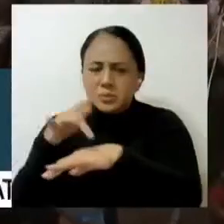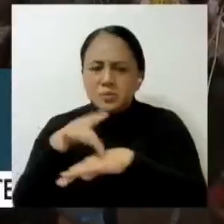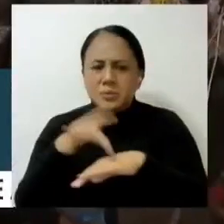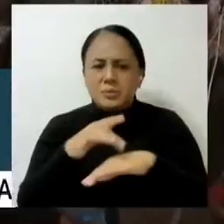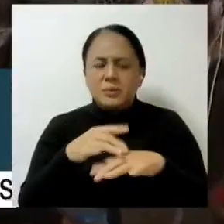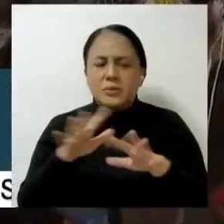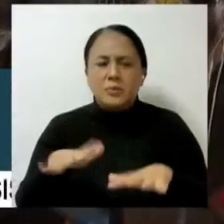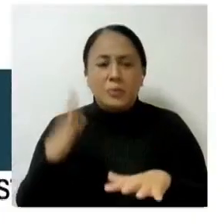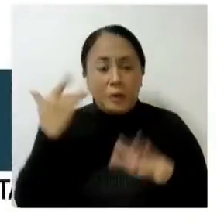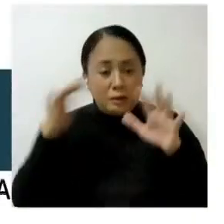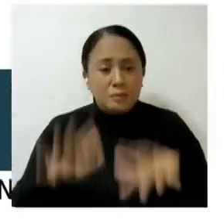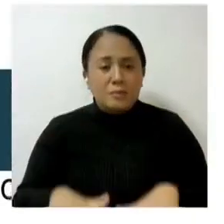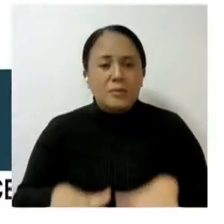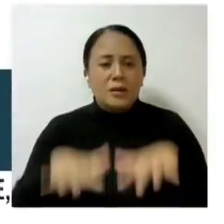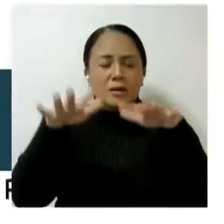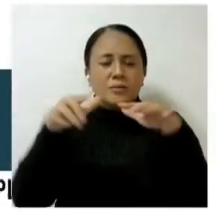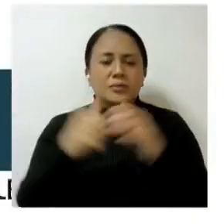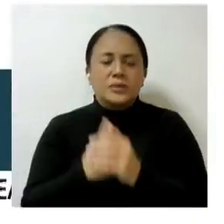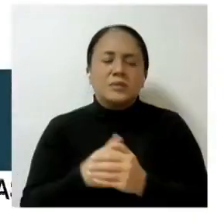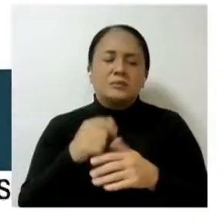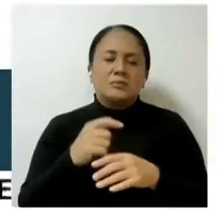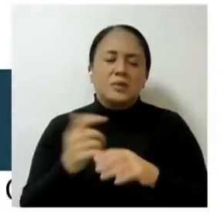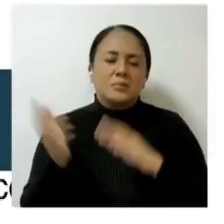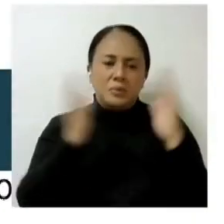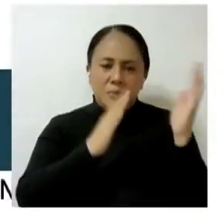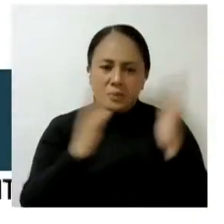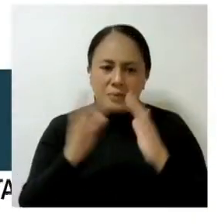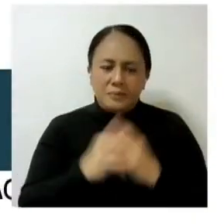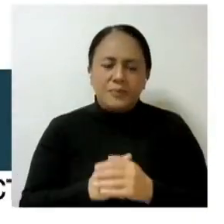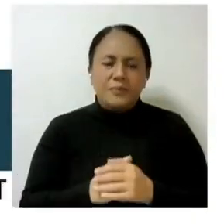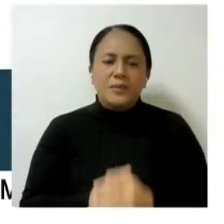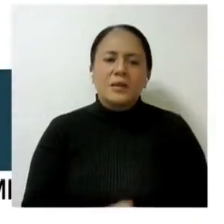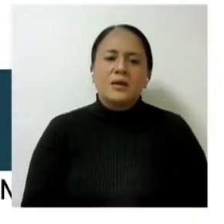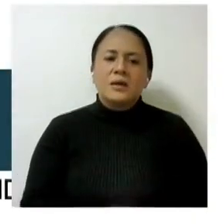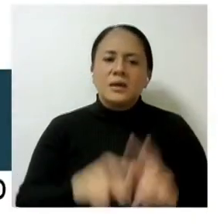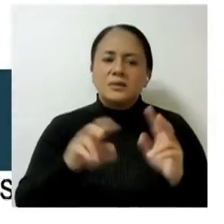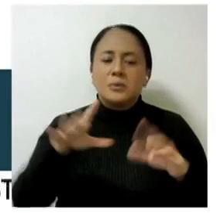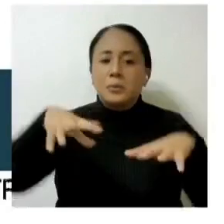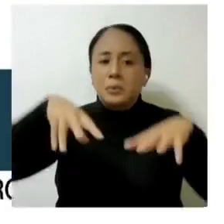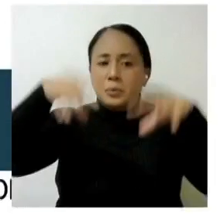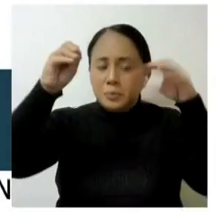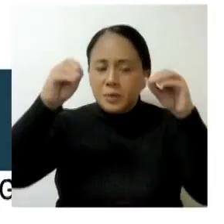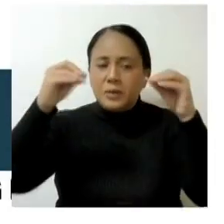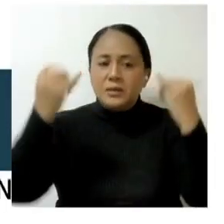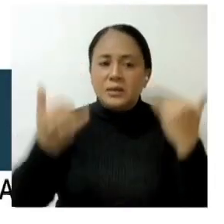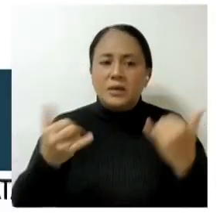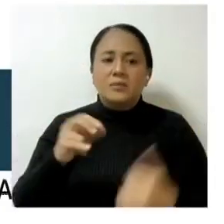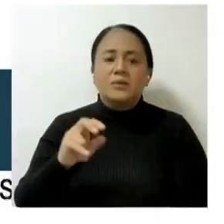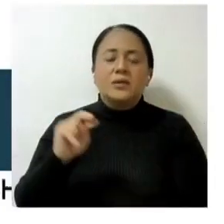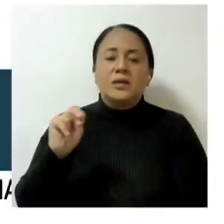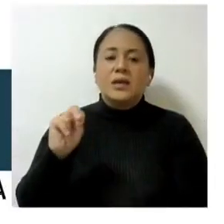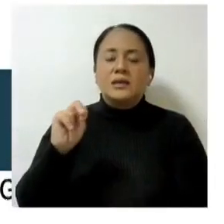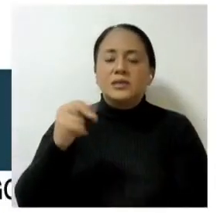Okay, let's talk about the blackouts now. The National Grid Corporation of the Philippines has said it has,